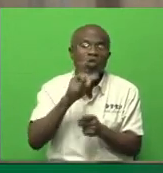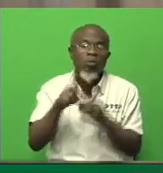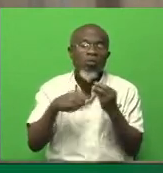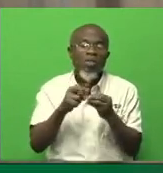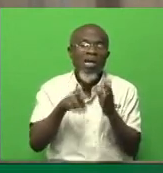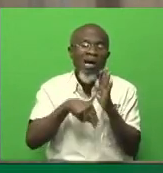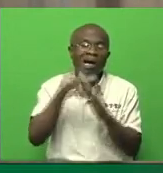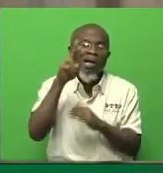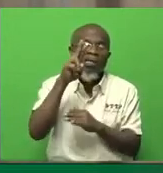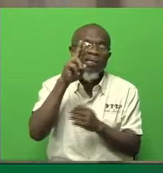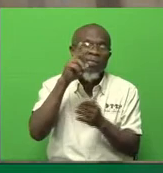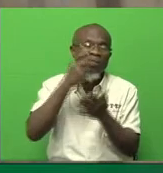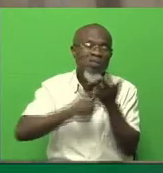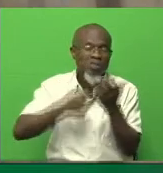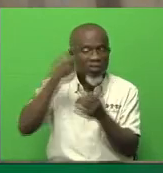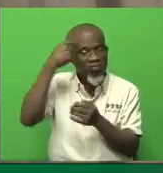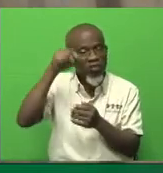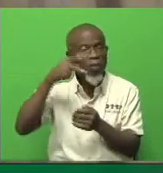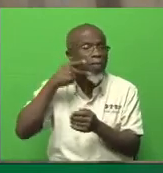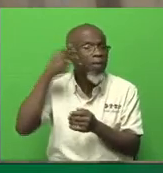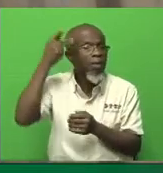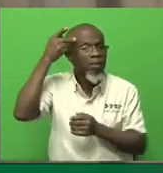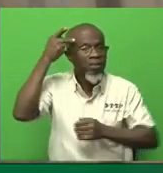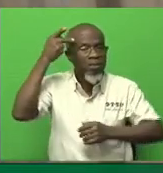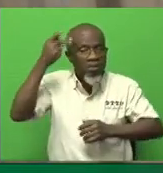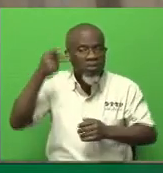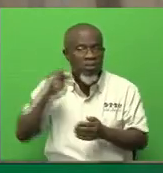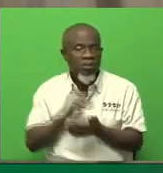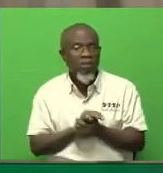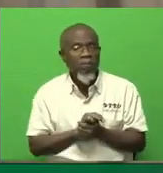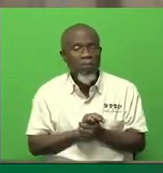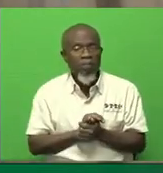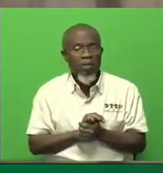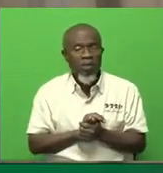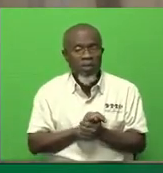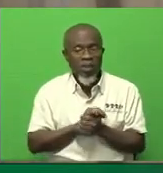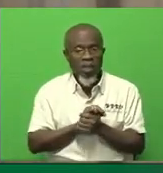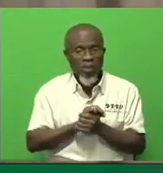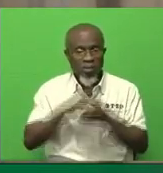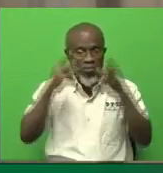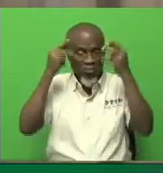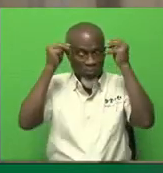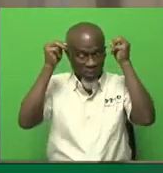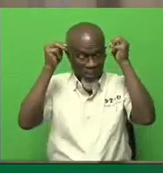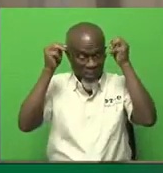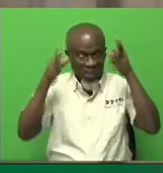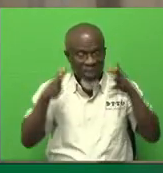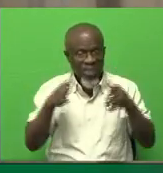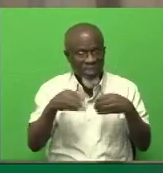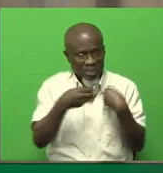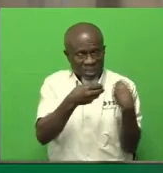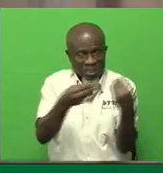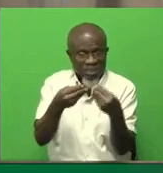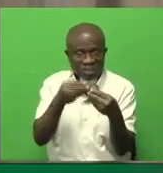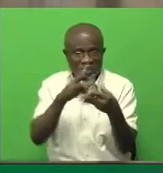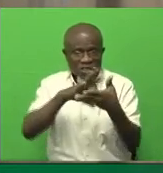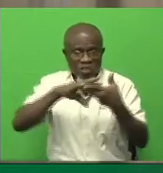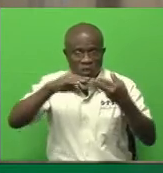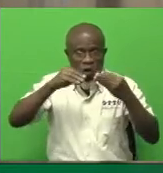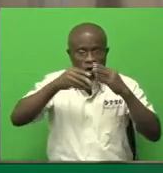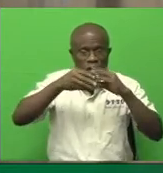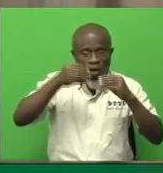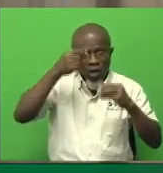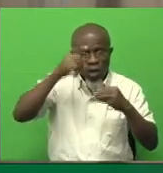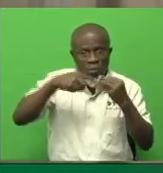listened to the minister of Education today give this story of her access